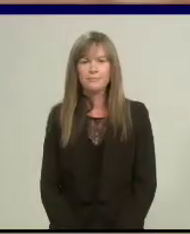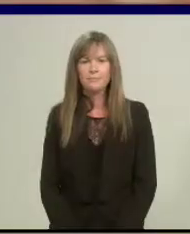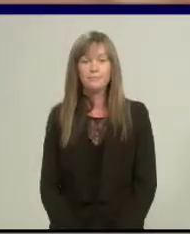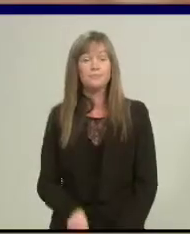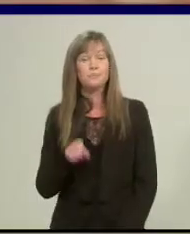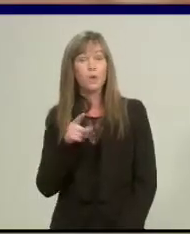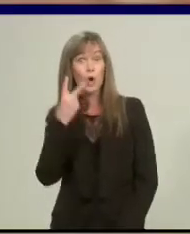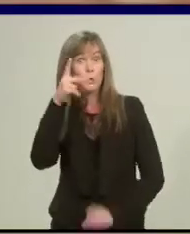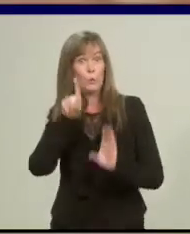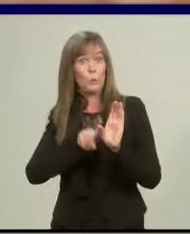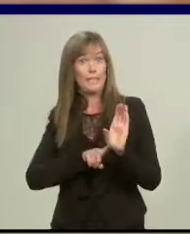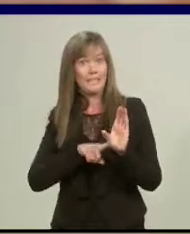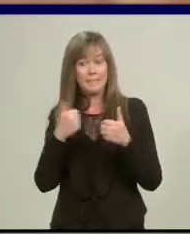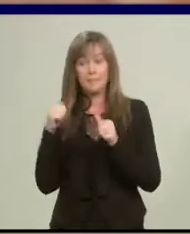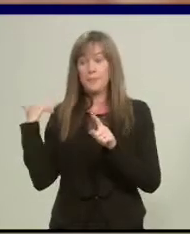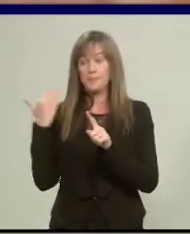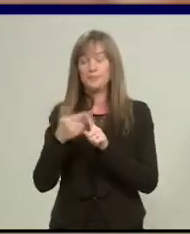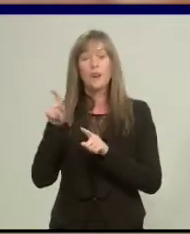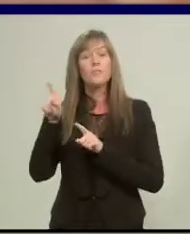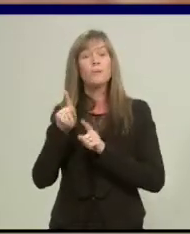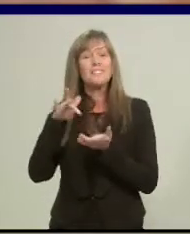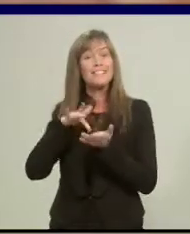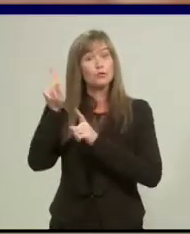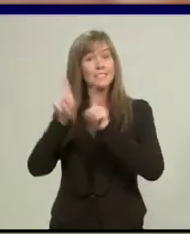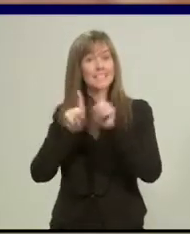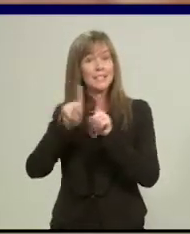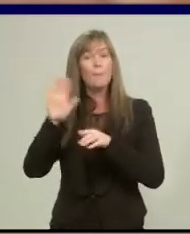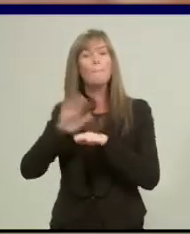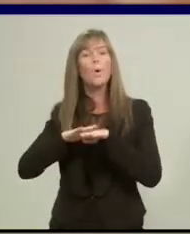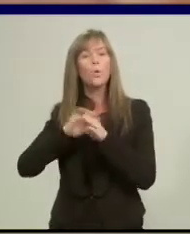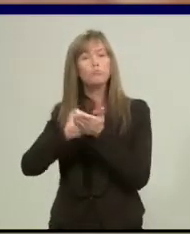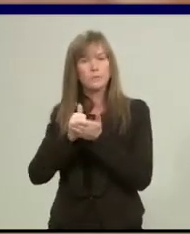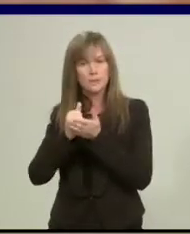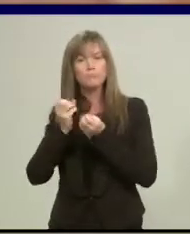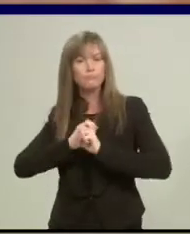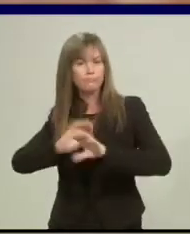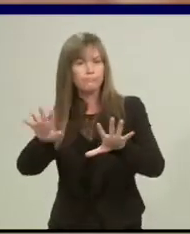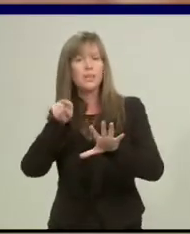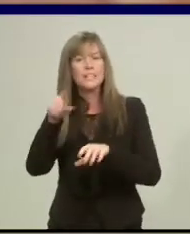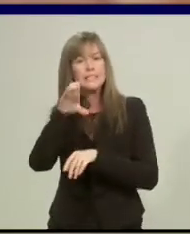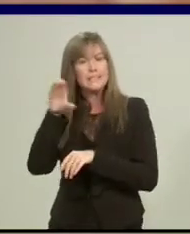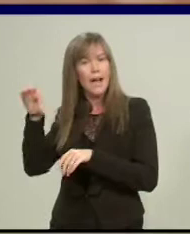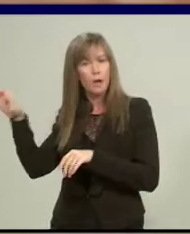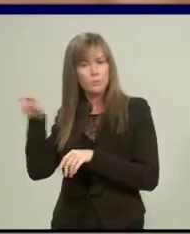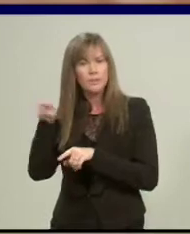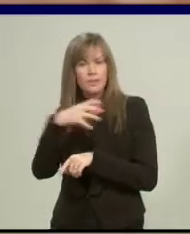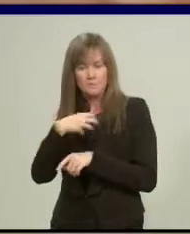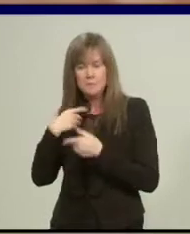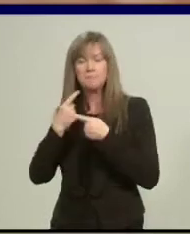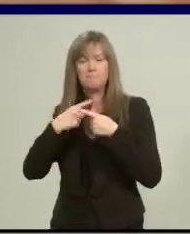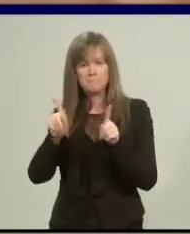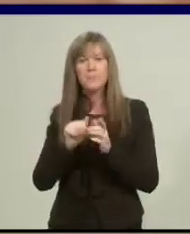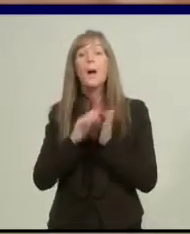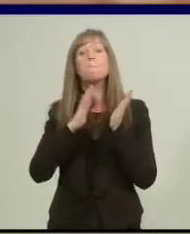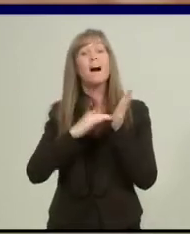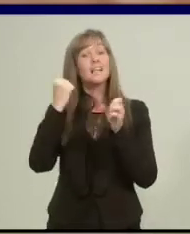It's 2 years since the Central City Blueprint was unveiled to Cantabrians at the Christchurch City Council. Marcus Gibbs looks back at what was